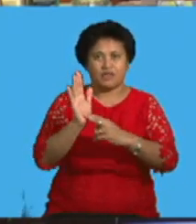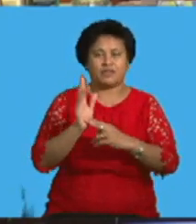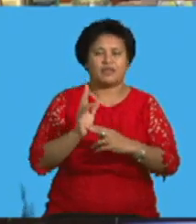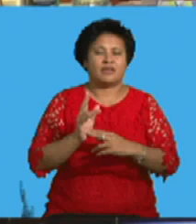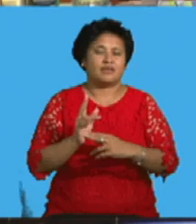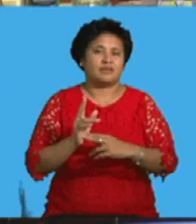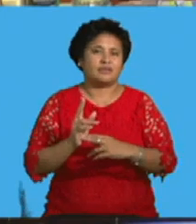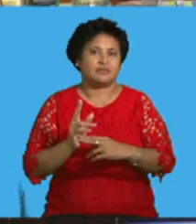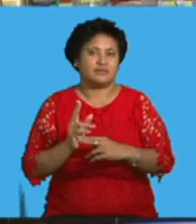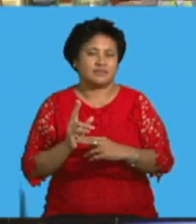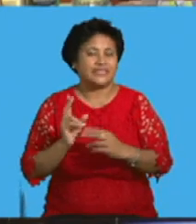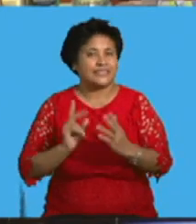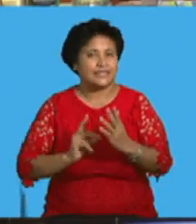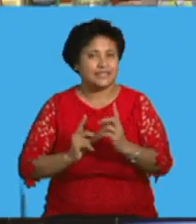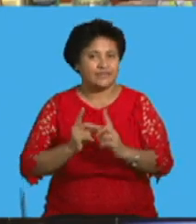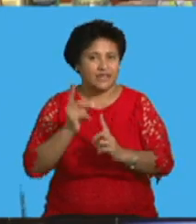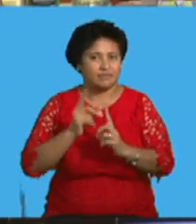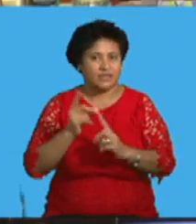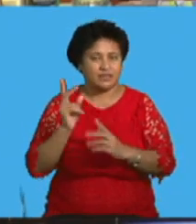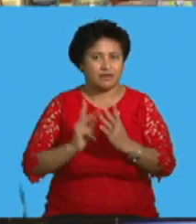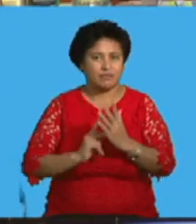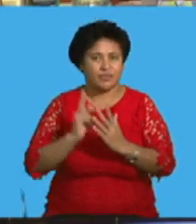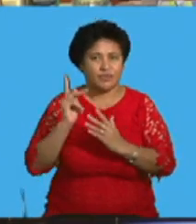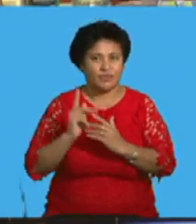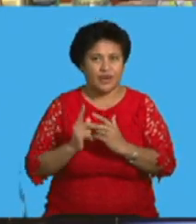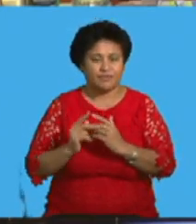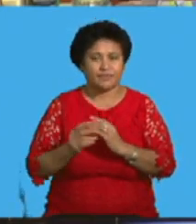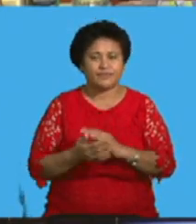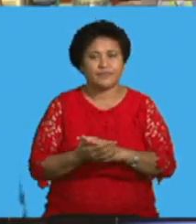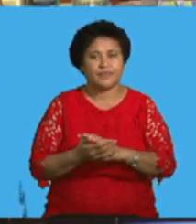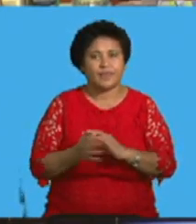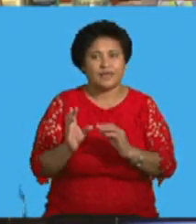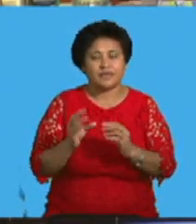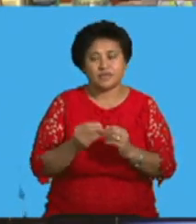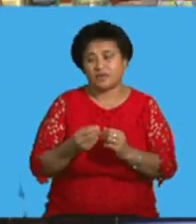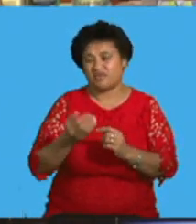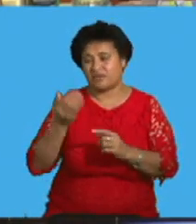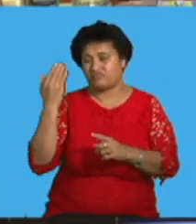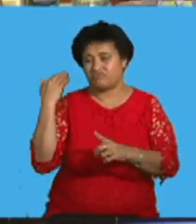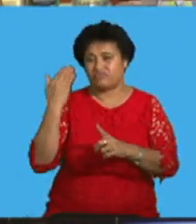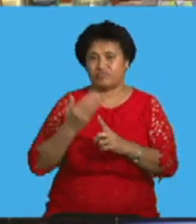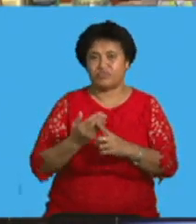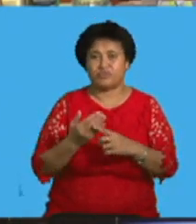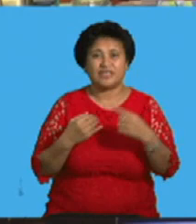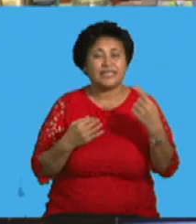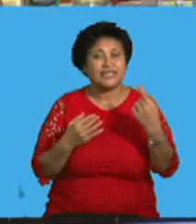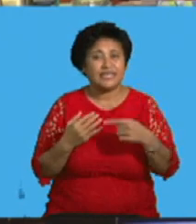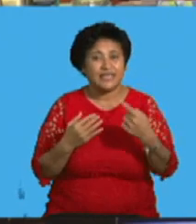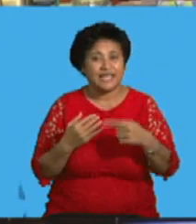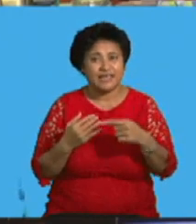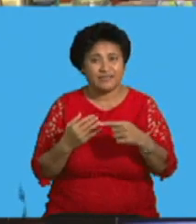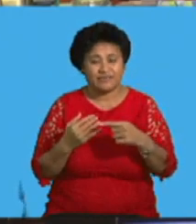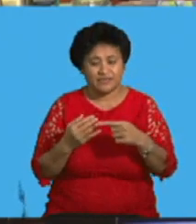For the 2,294 projects funded in the last 11 years, a total of